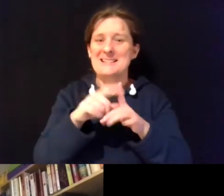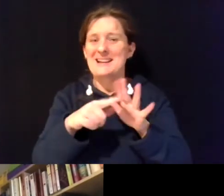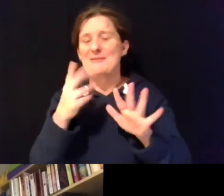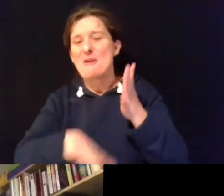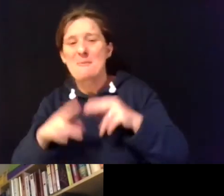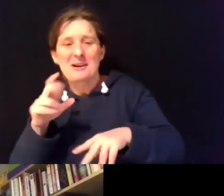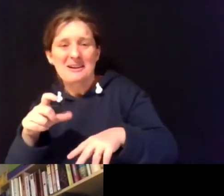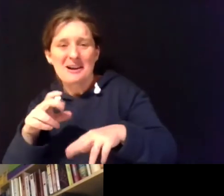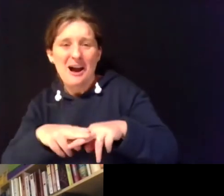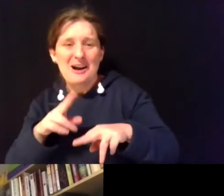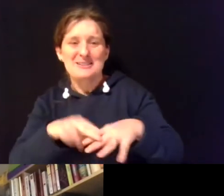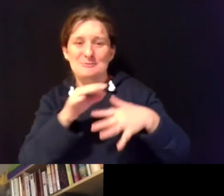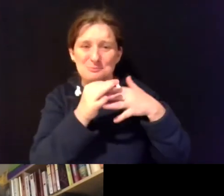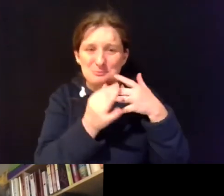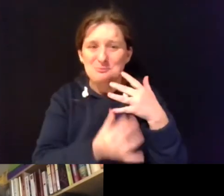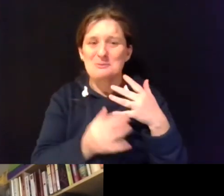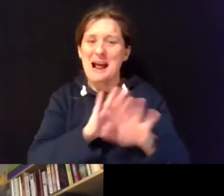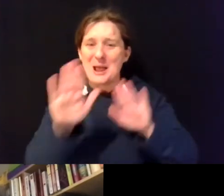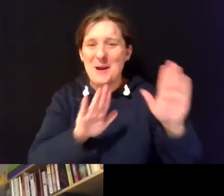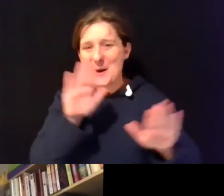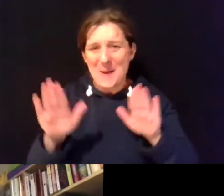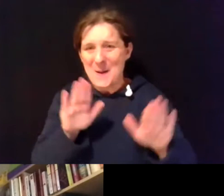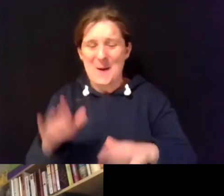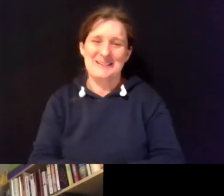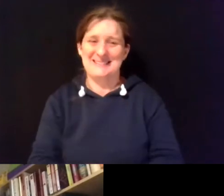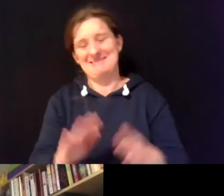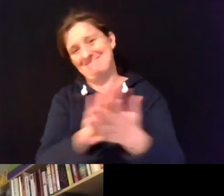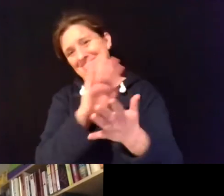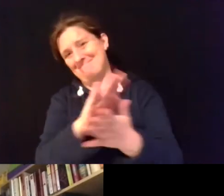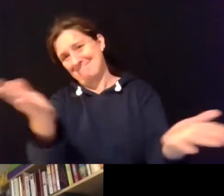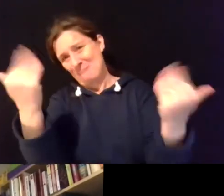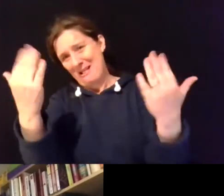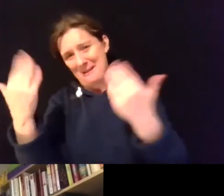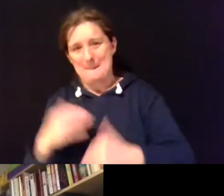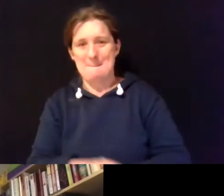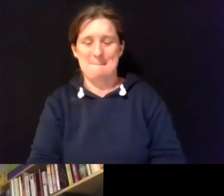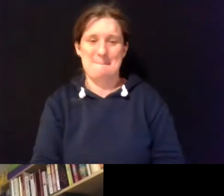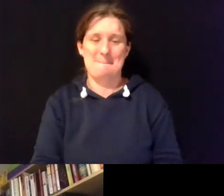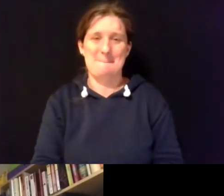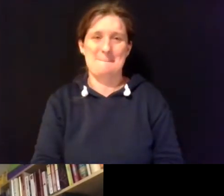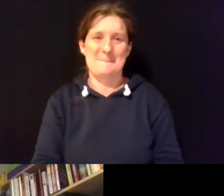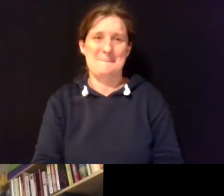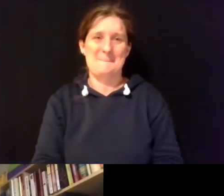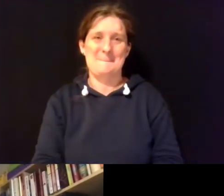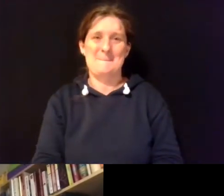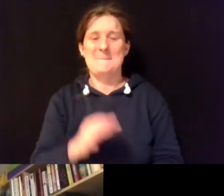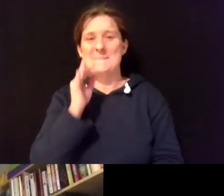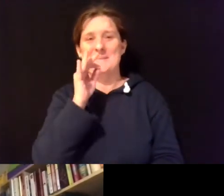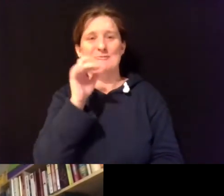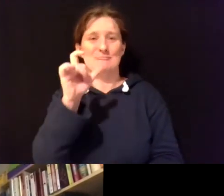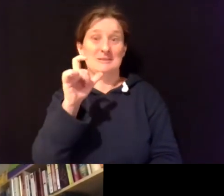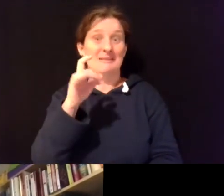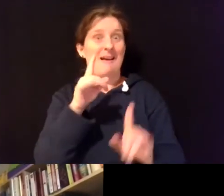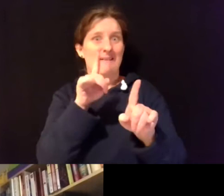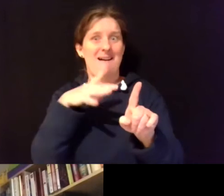Diane from Kimberley. Hello, everyone. Glad that you're here. I will now ask Chris to turn his video on, which I